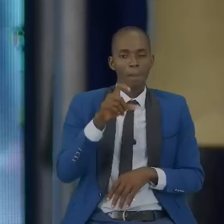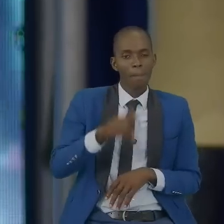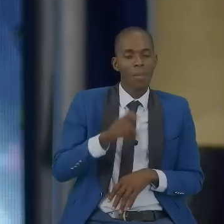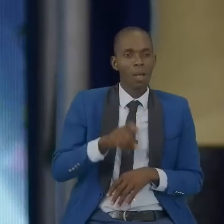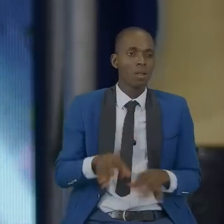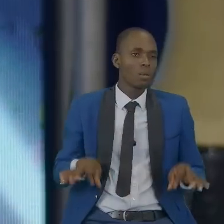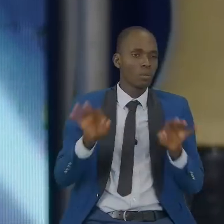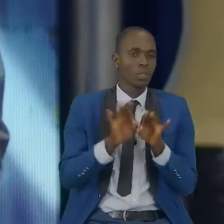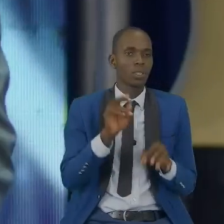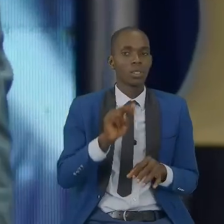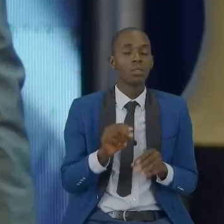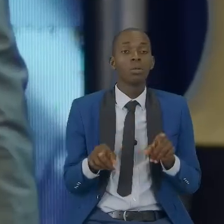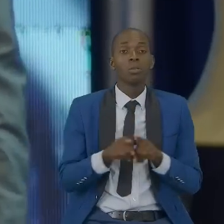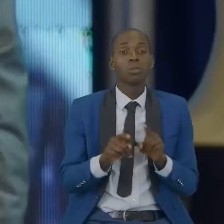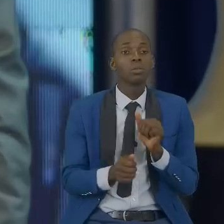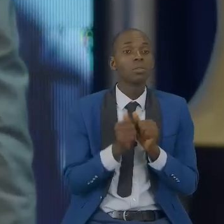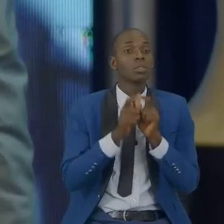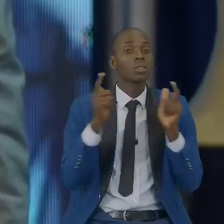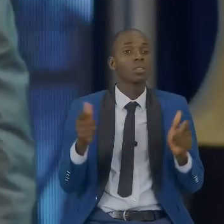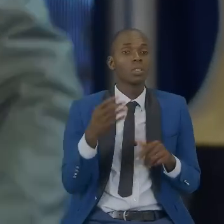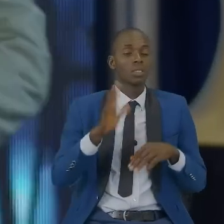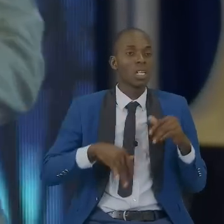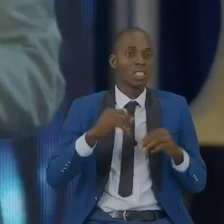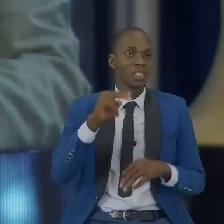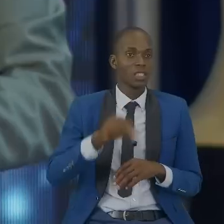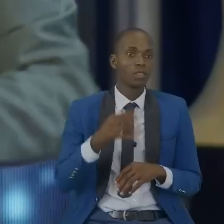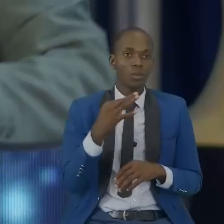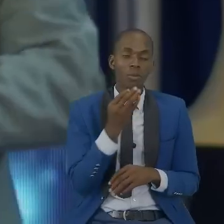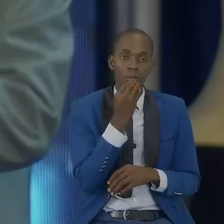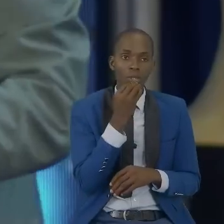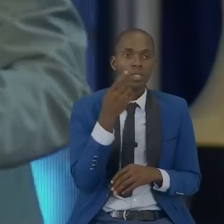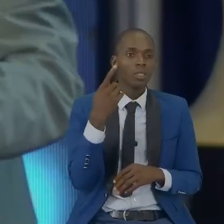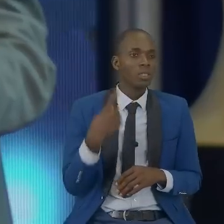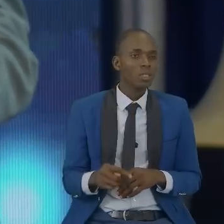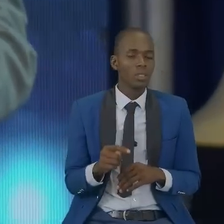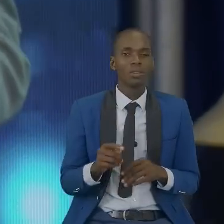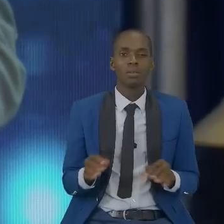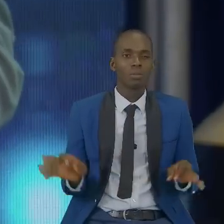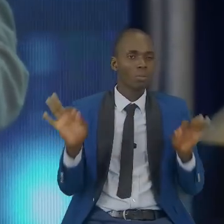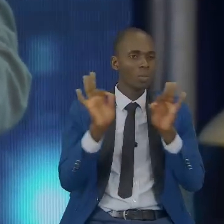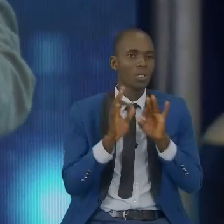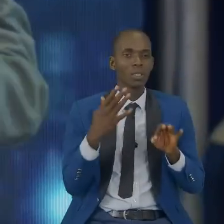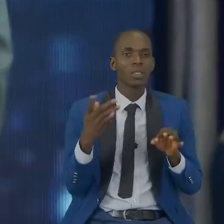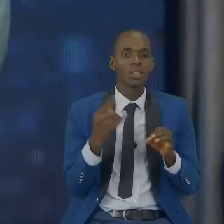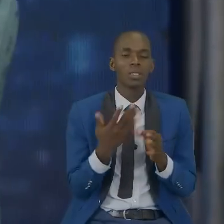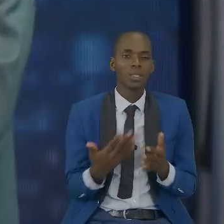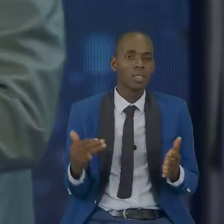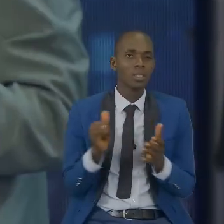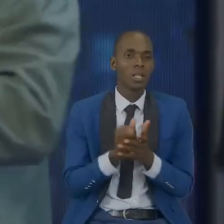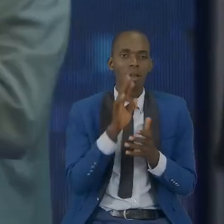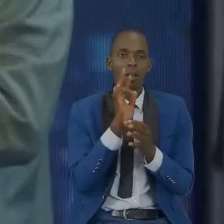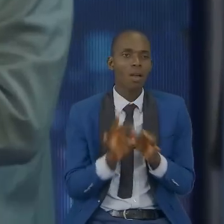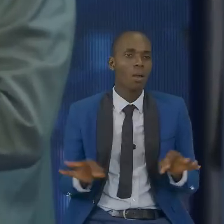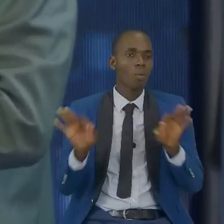even greater than the need of food. Fundamental. And all the things that are fundamental in